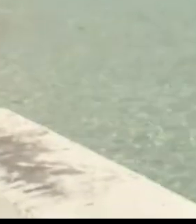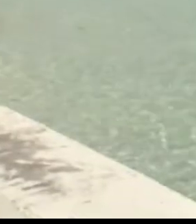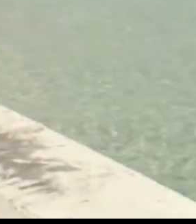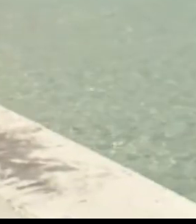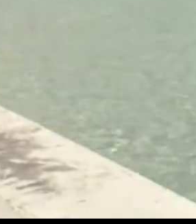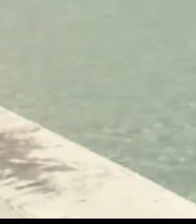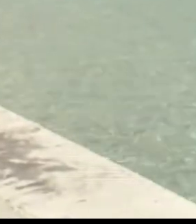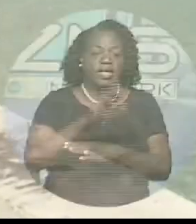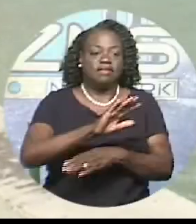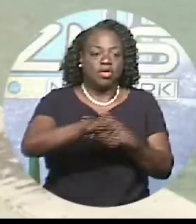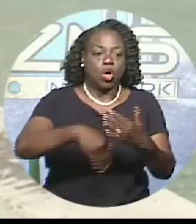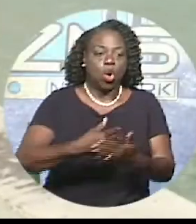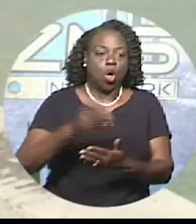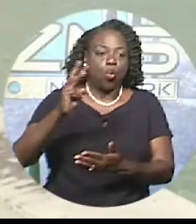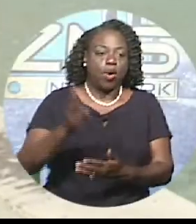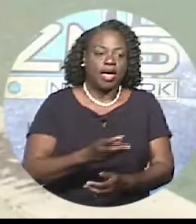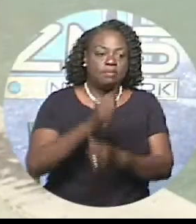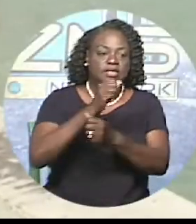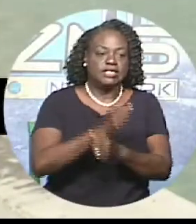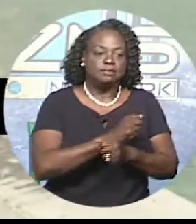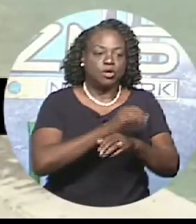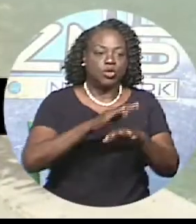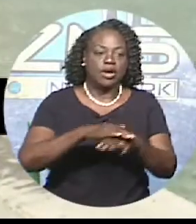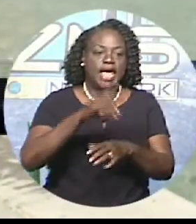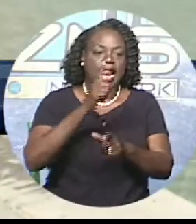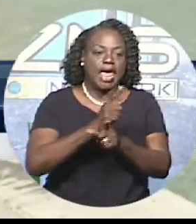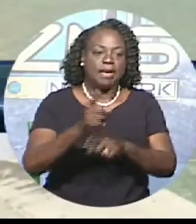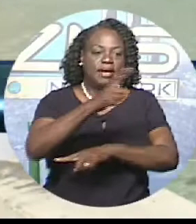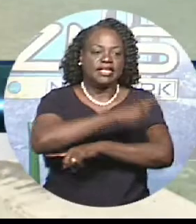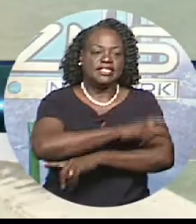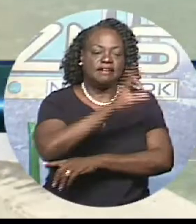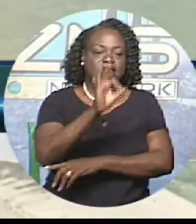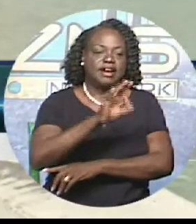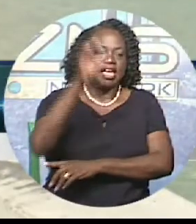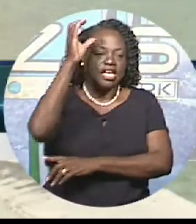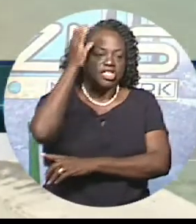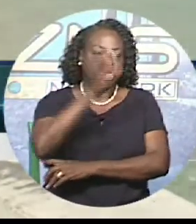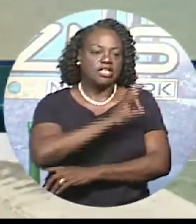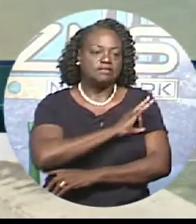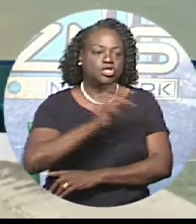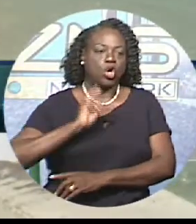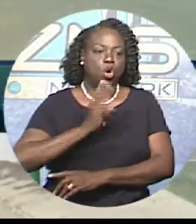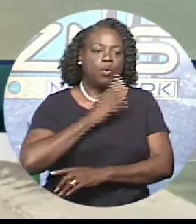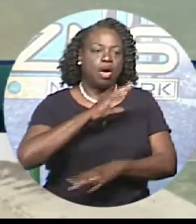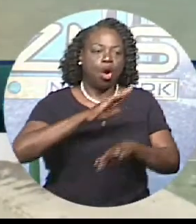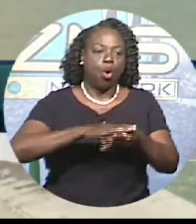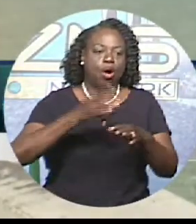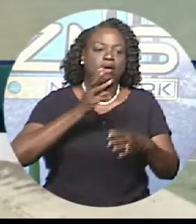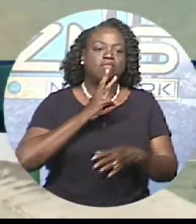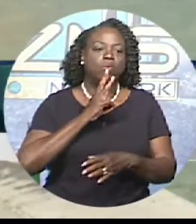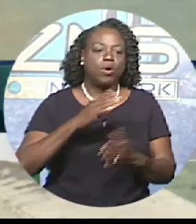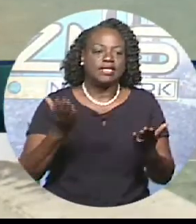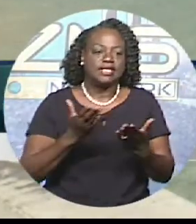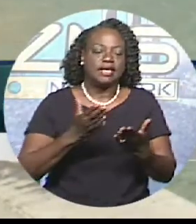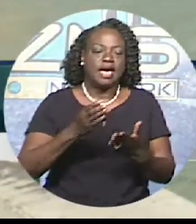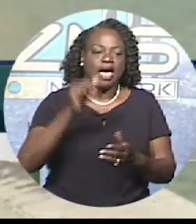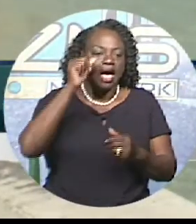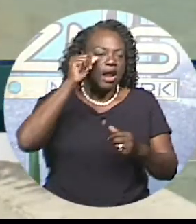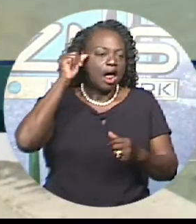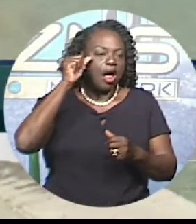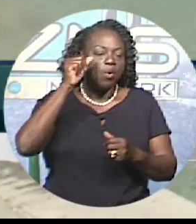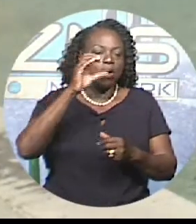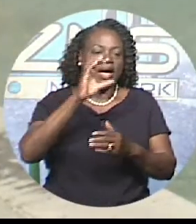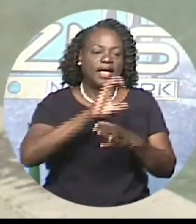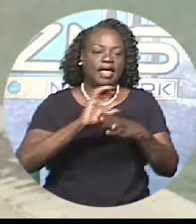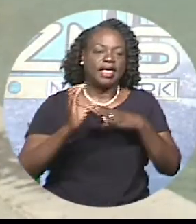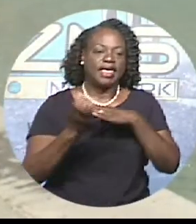Good evening, all, and welcome to Sports on this Labor Day Friday. I'm Charles Fisher. We are on the waters here at Ahwaukee, but all the